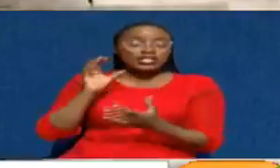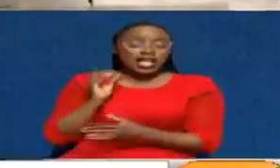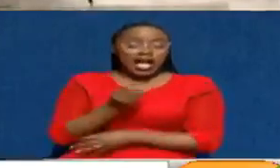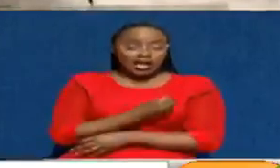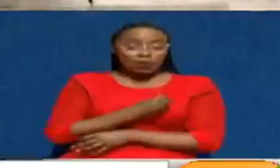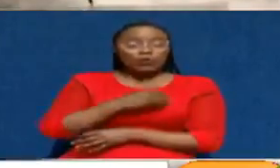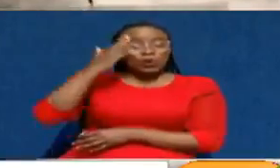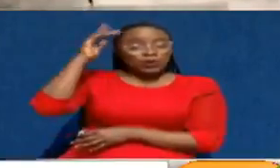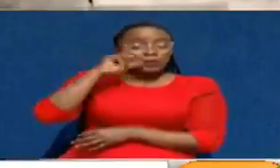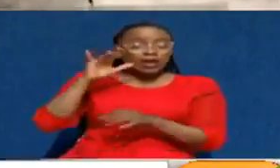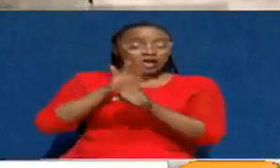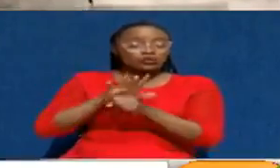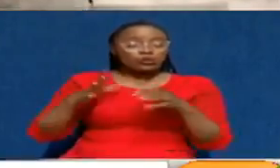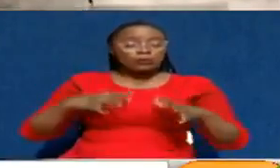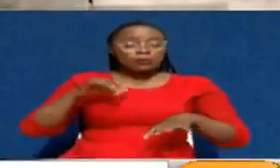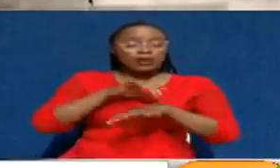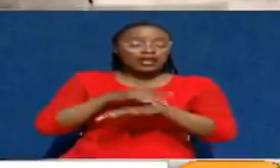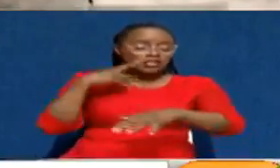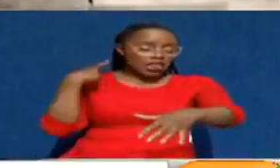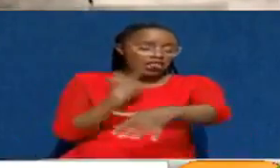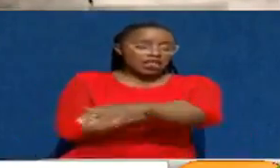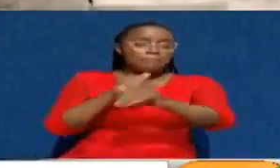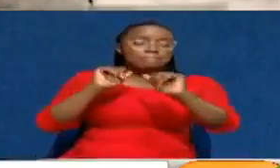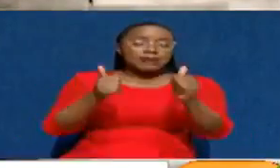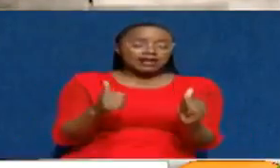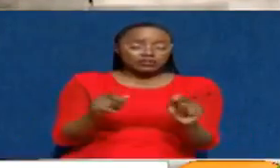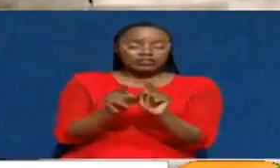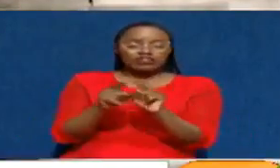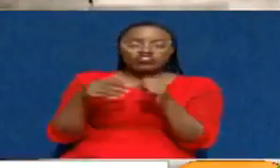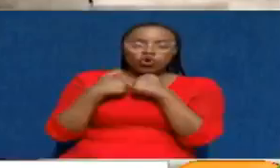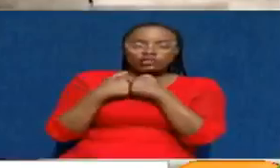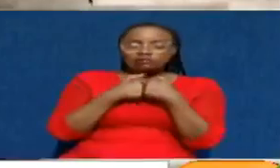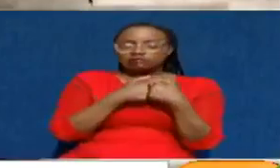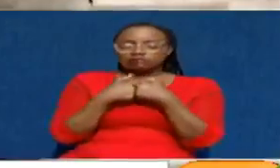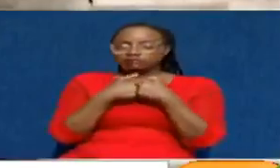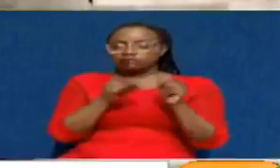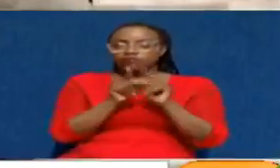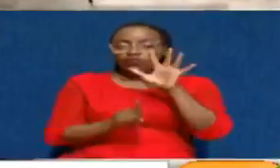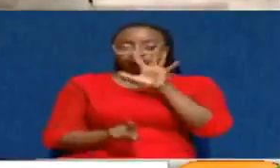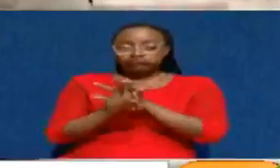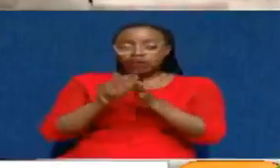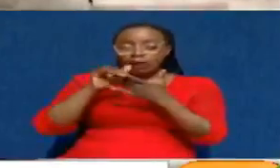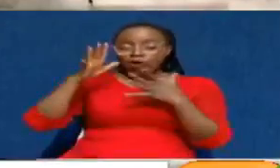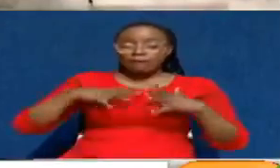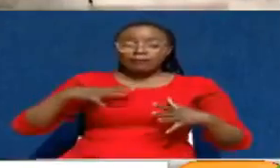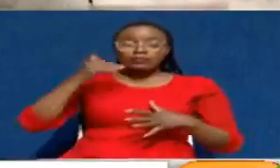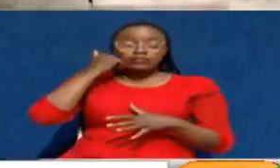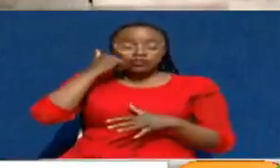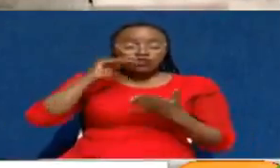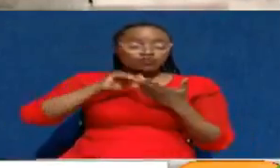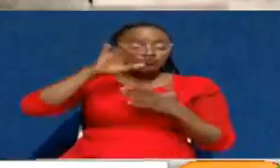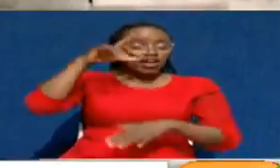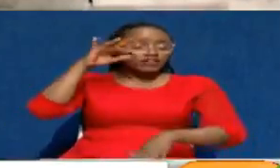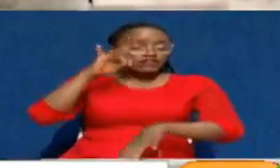most people have not been vaccinated, which means in the context of a storm or a surge of COVID, we may have a lot of people getting